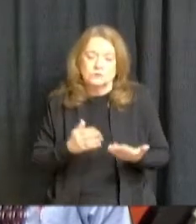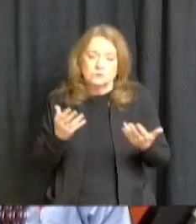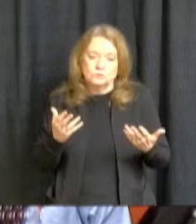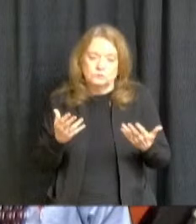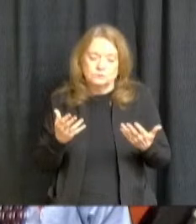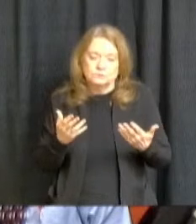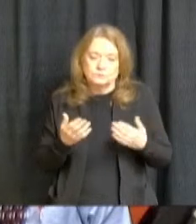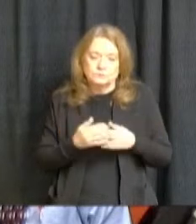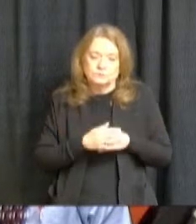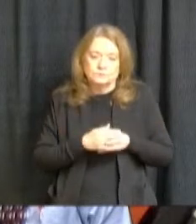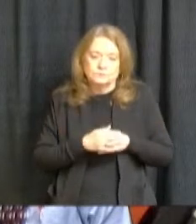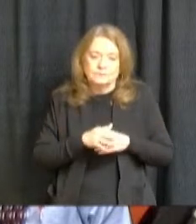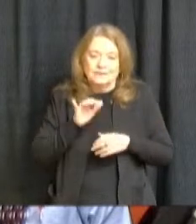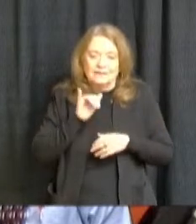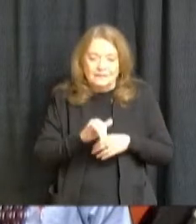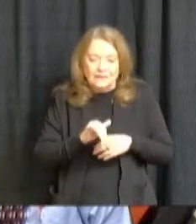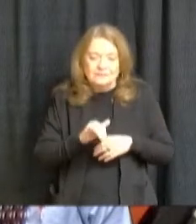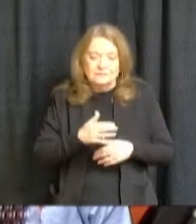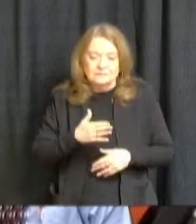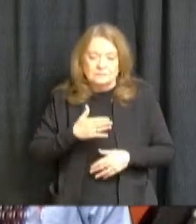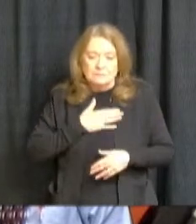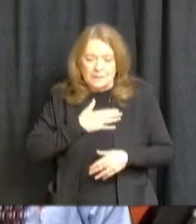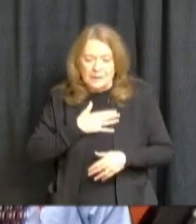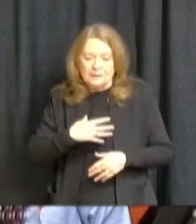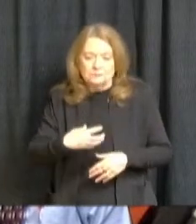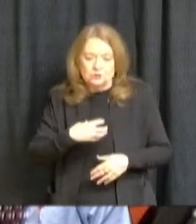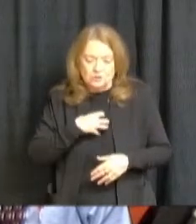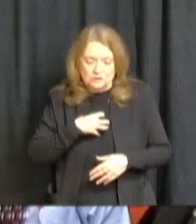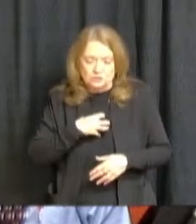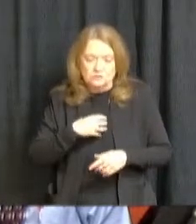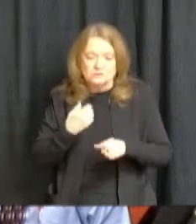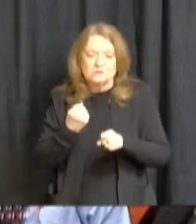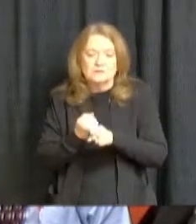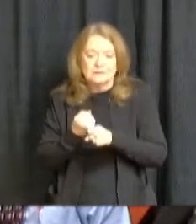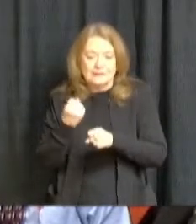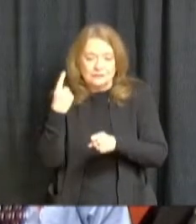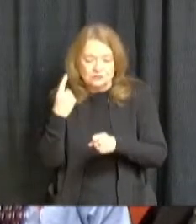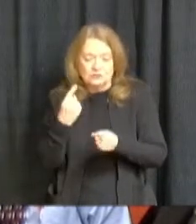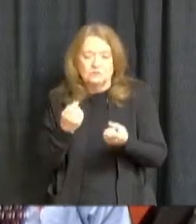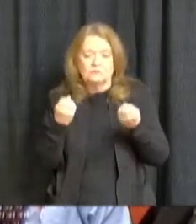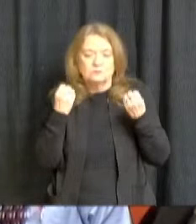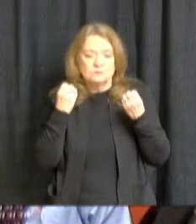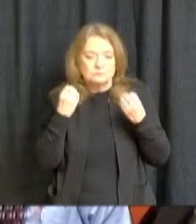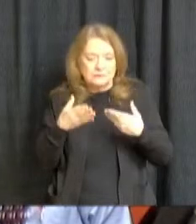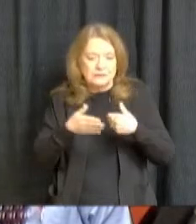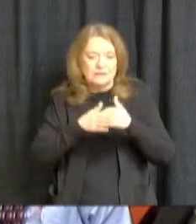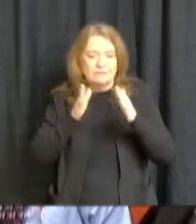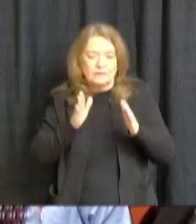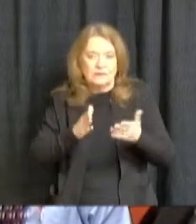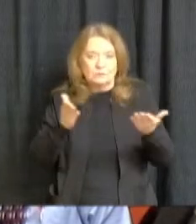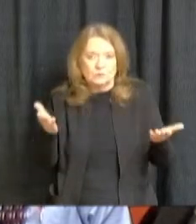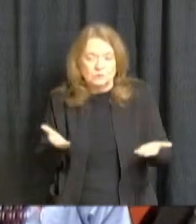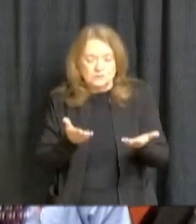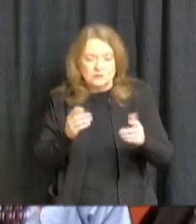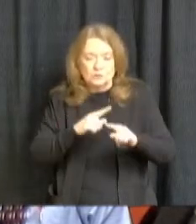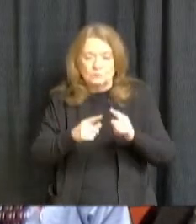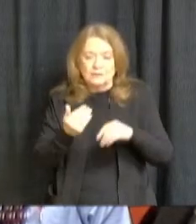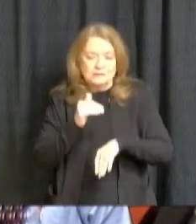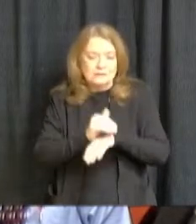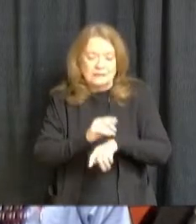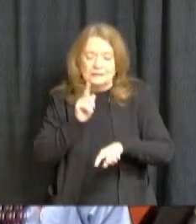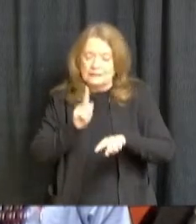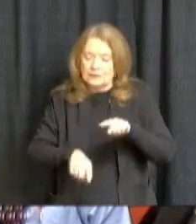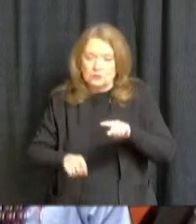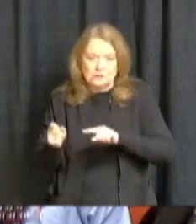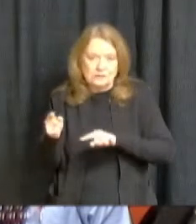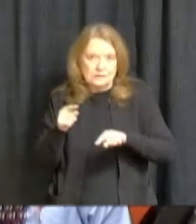So that's pretty much my objections. Last year, there were many of the neighbors here, but tonight they couldn't make